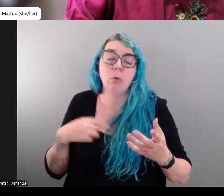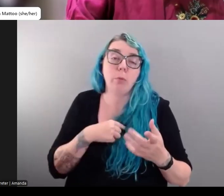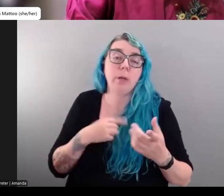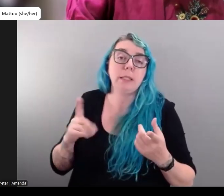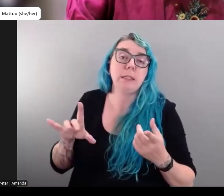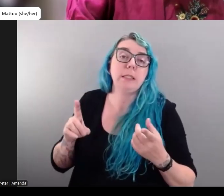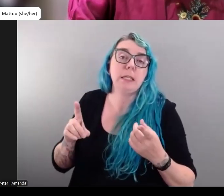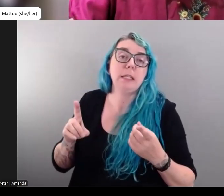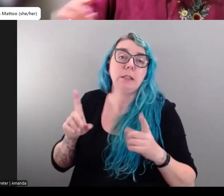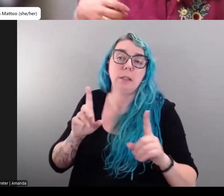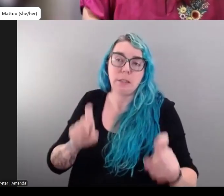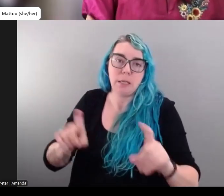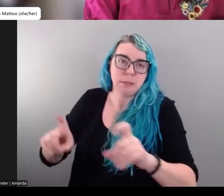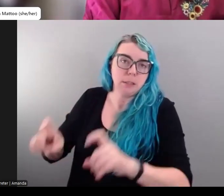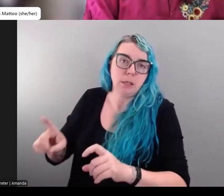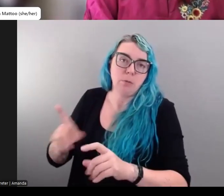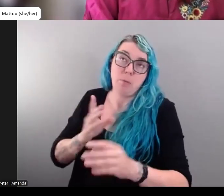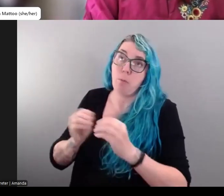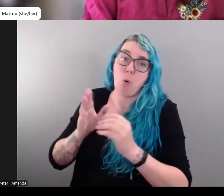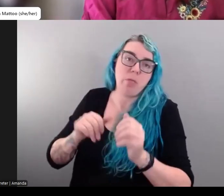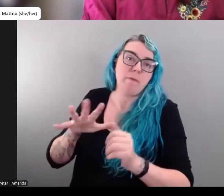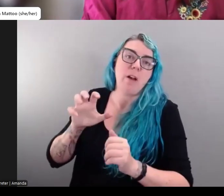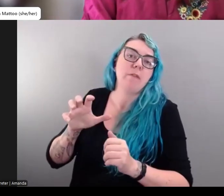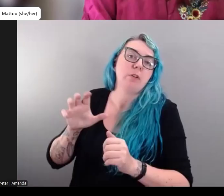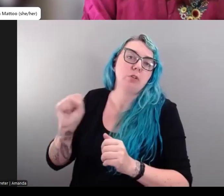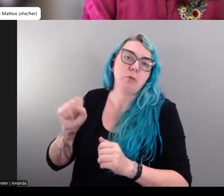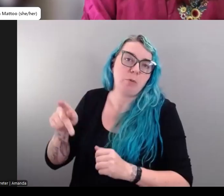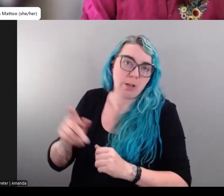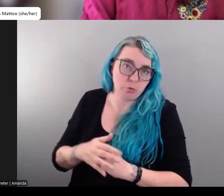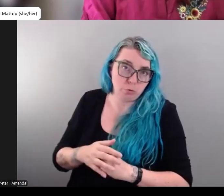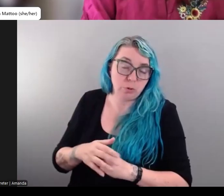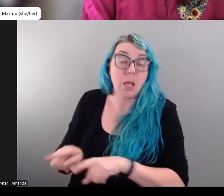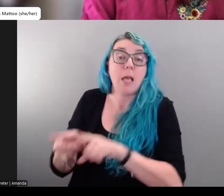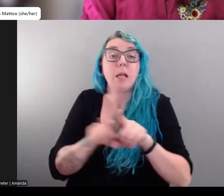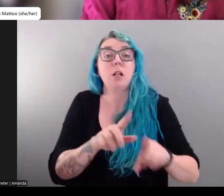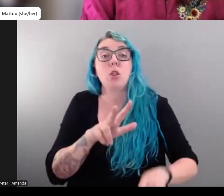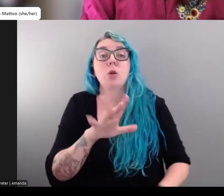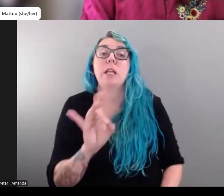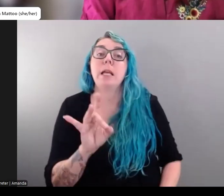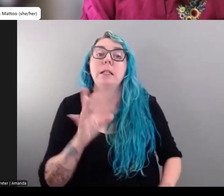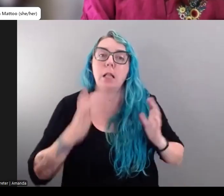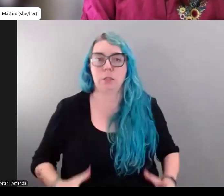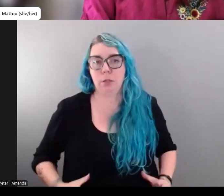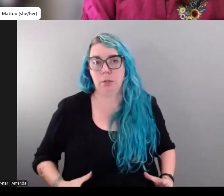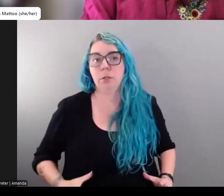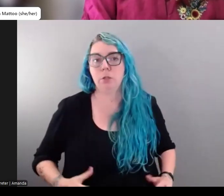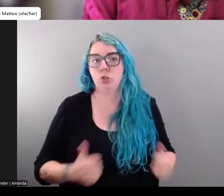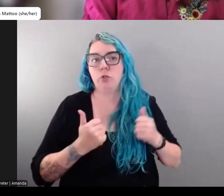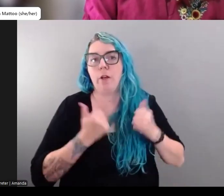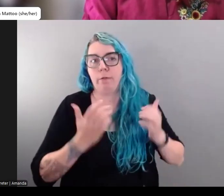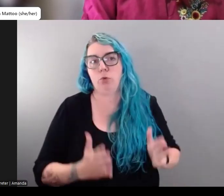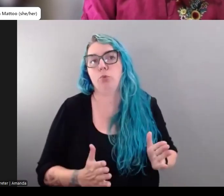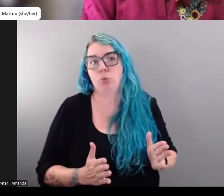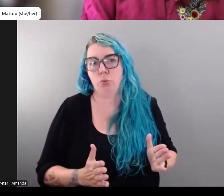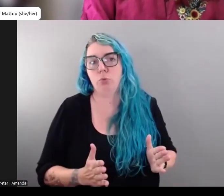service providers, and 38 survivors participated in the